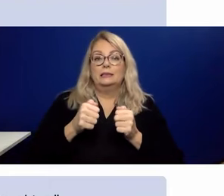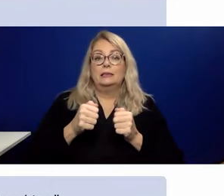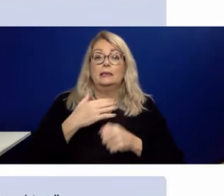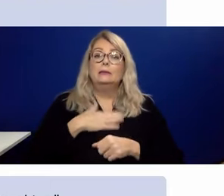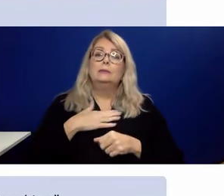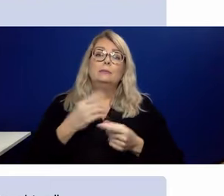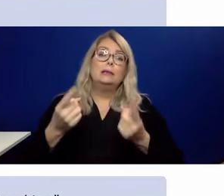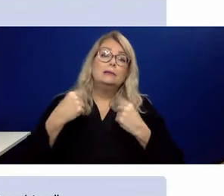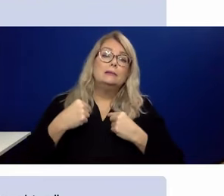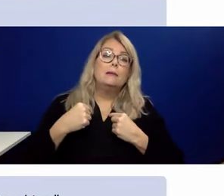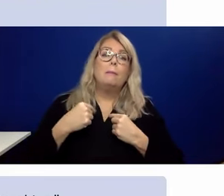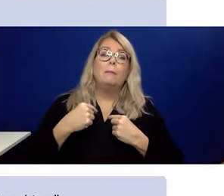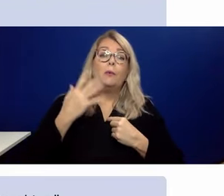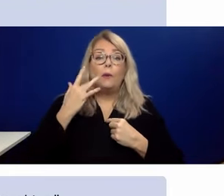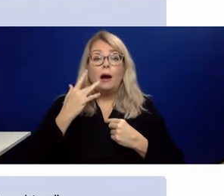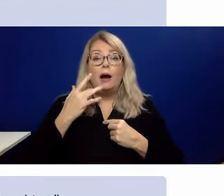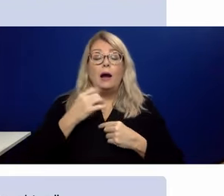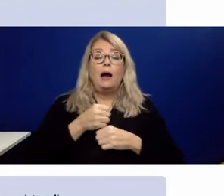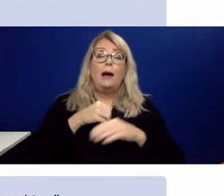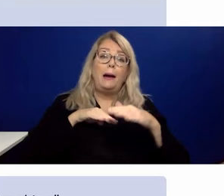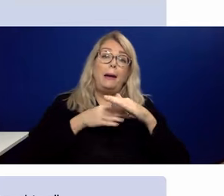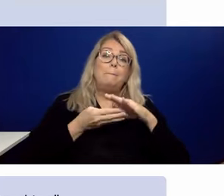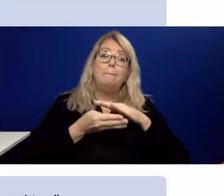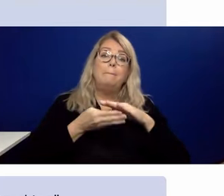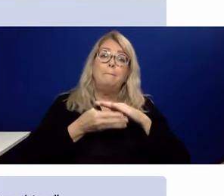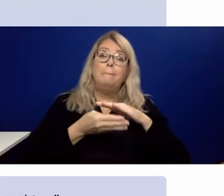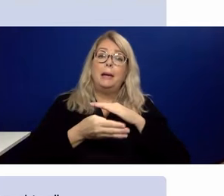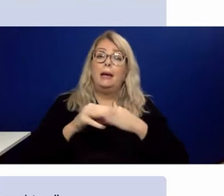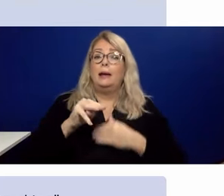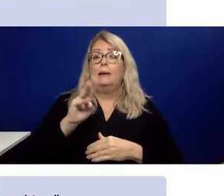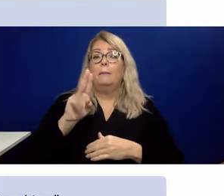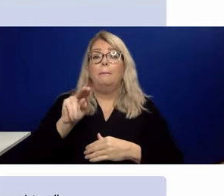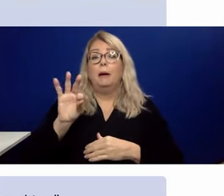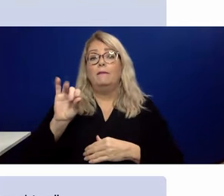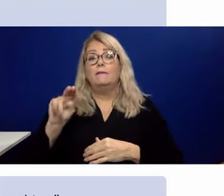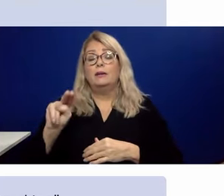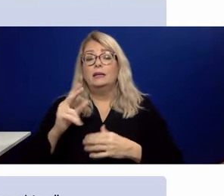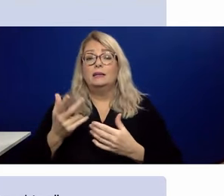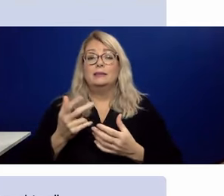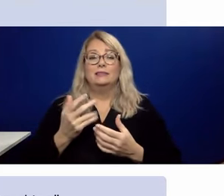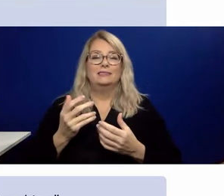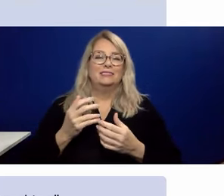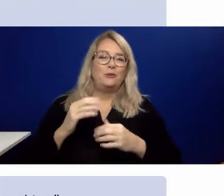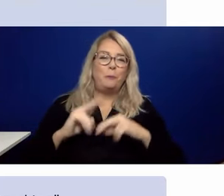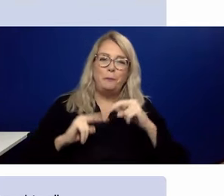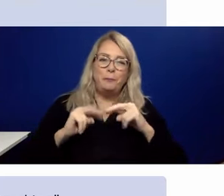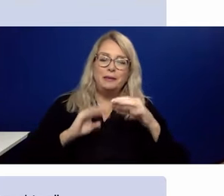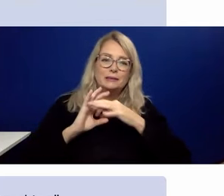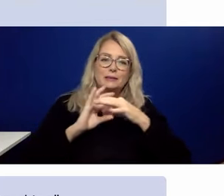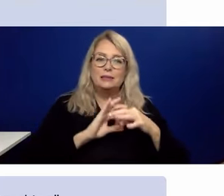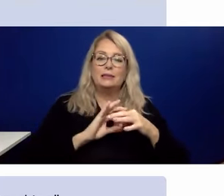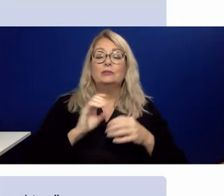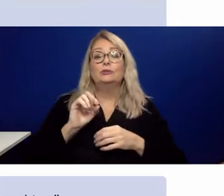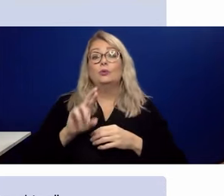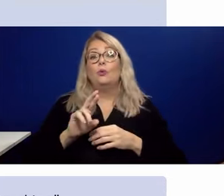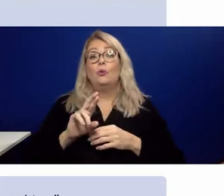developed friendships, right? A lot of emotionality, sometimes sadness when their patients